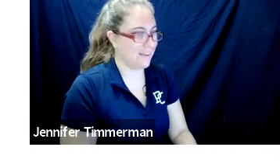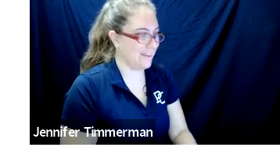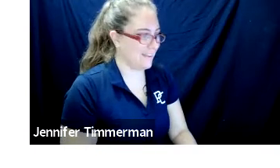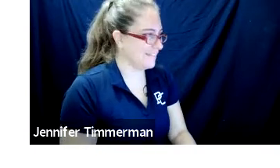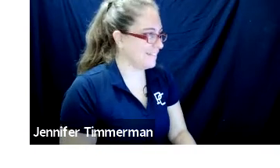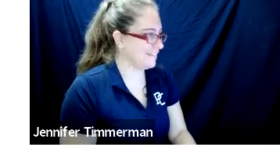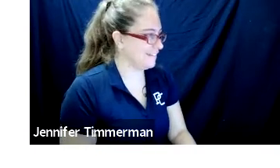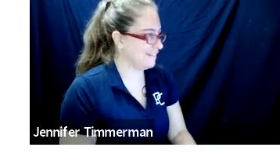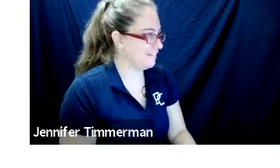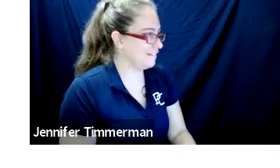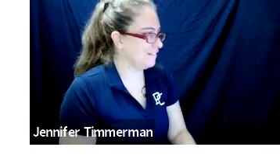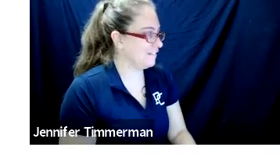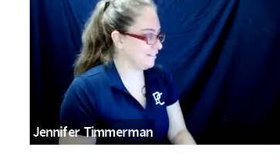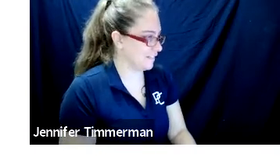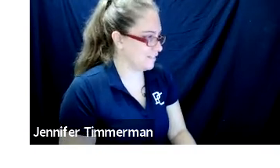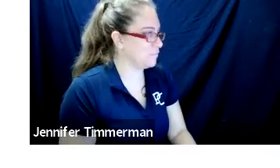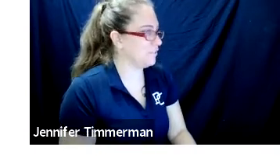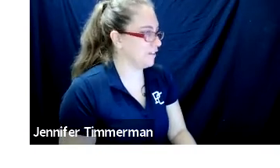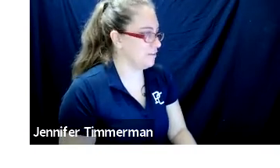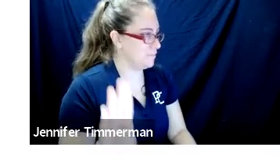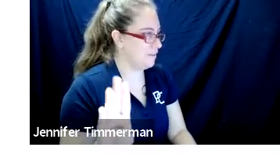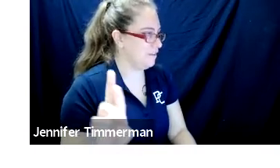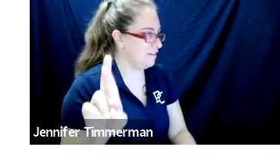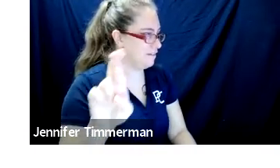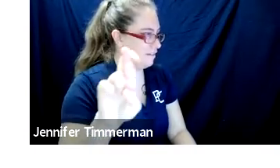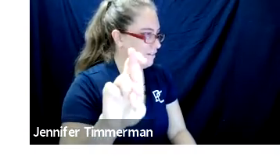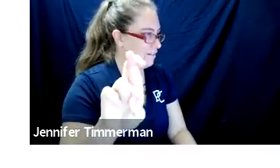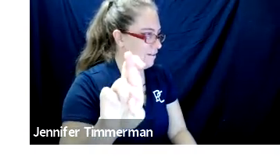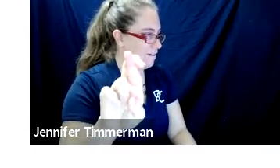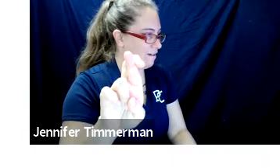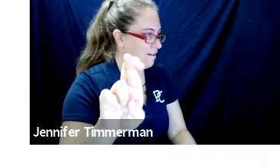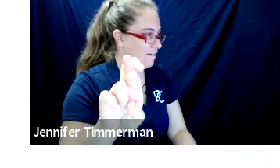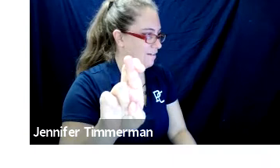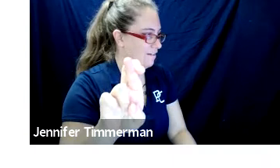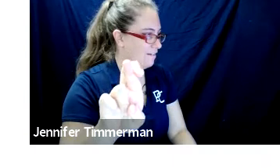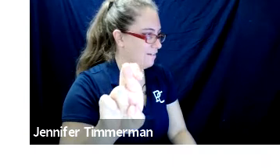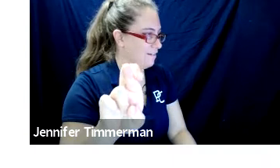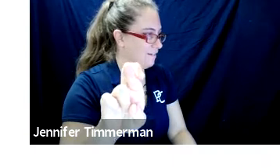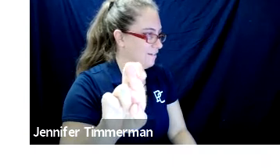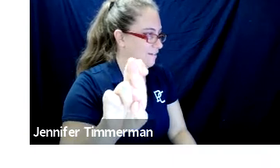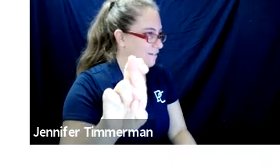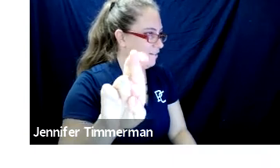Good job, guys. That's it, Bruce. You got it. E, R,